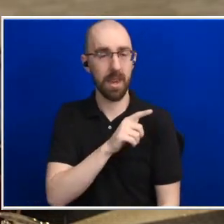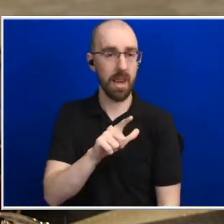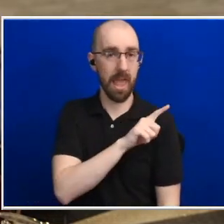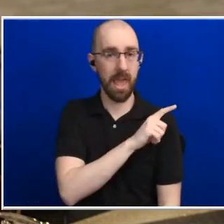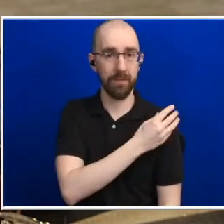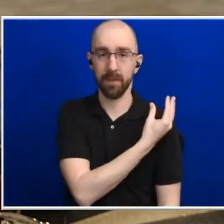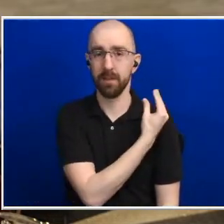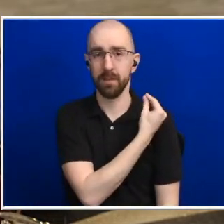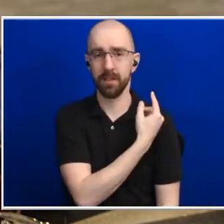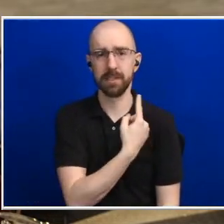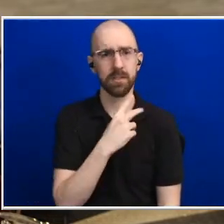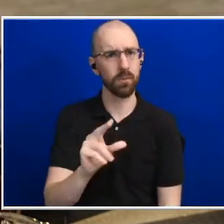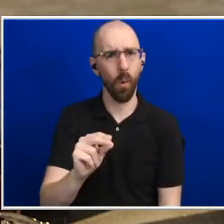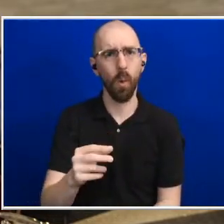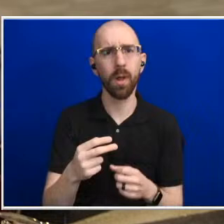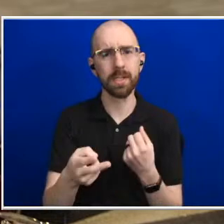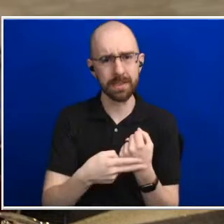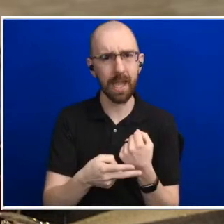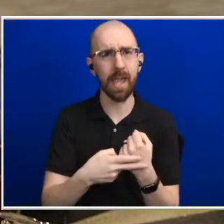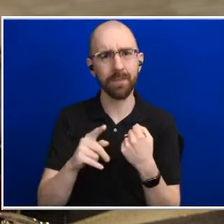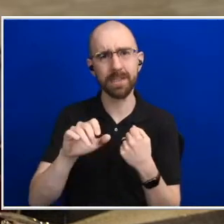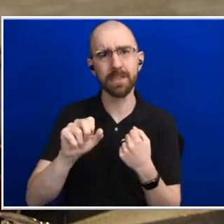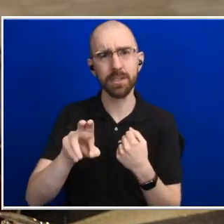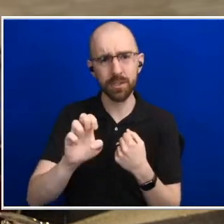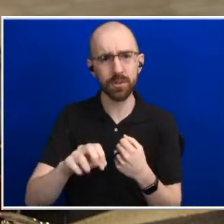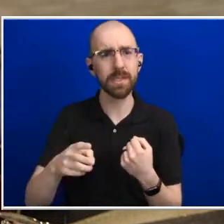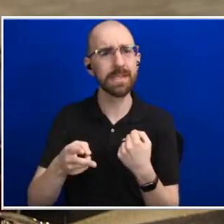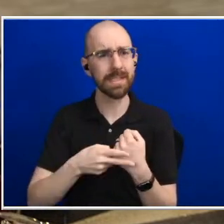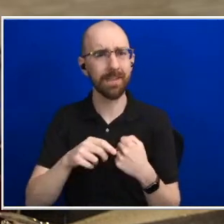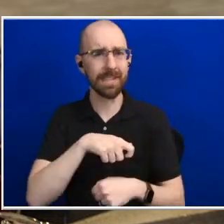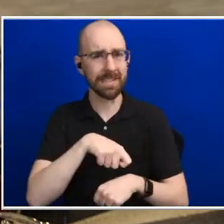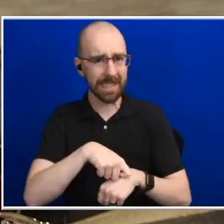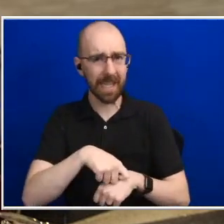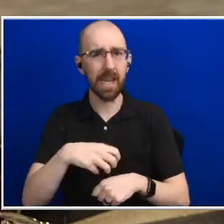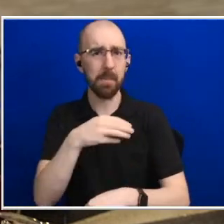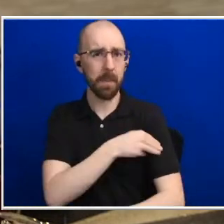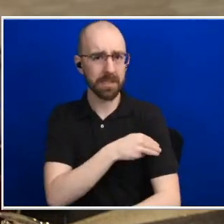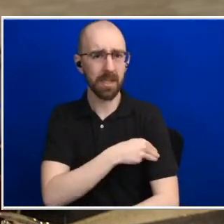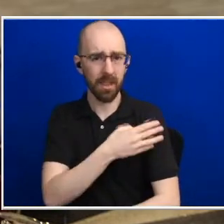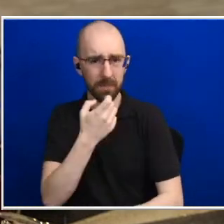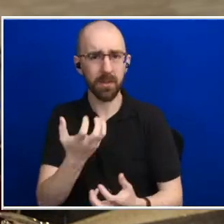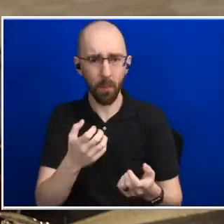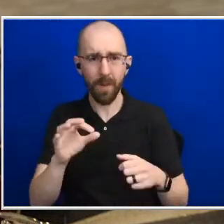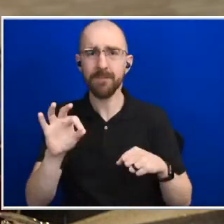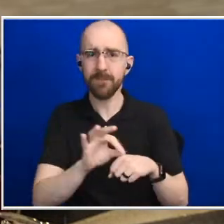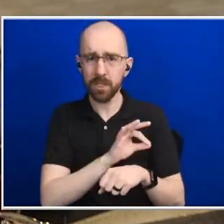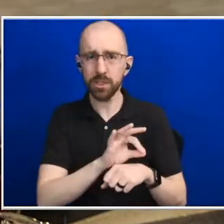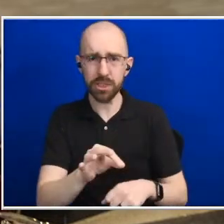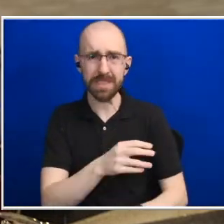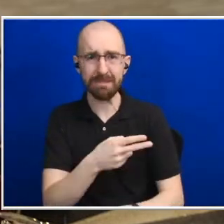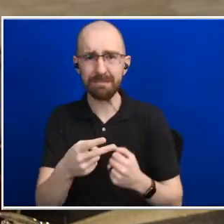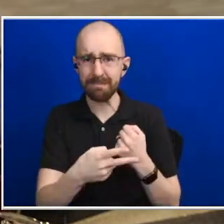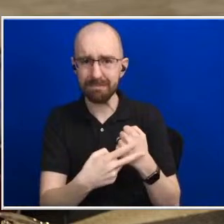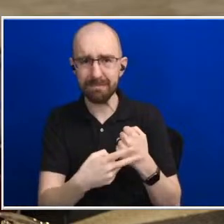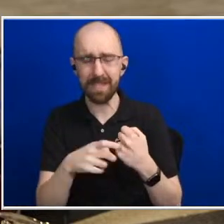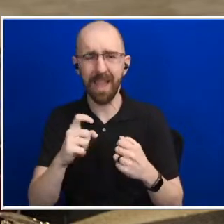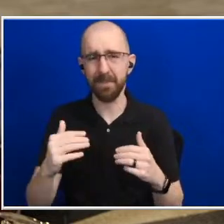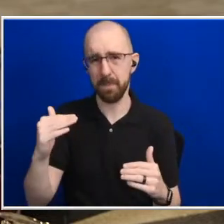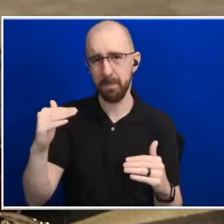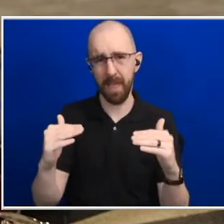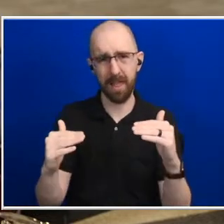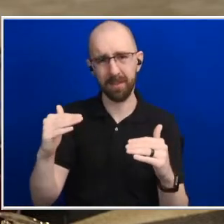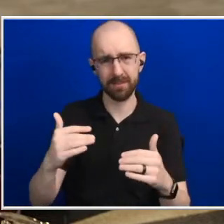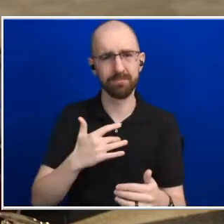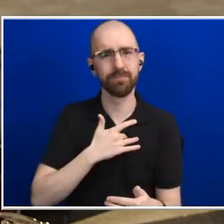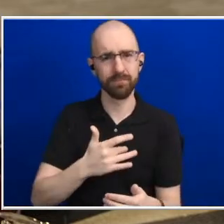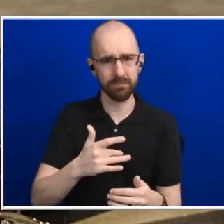save that tissue, save that skin, save that muscle, because I want function. And there has to be a balance, usually referring more towards the